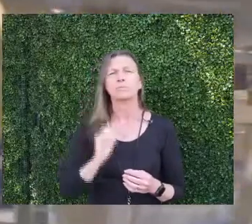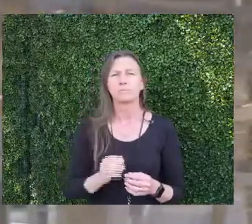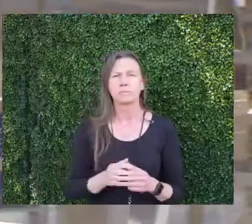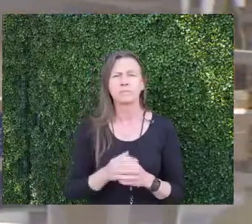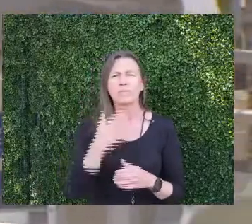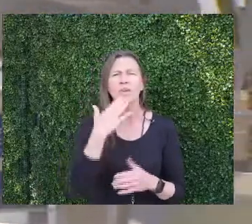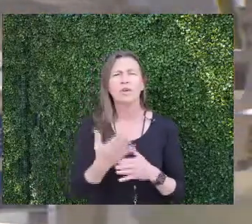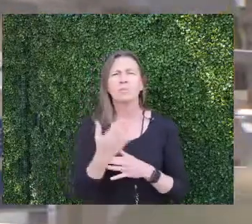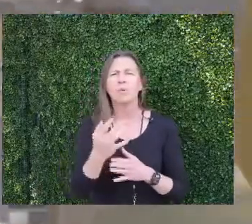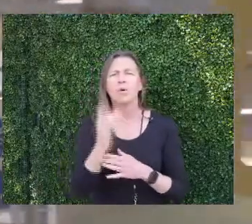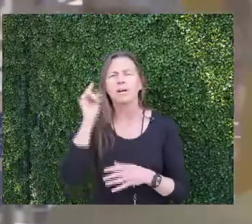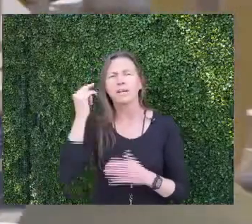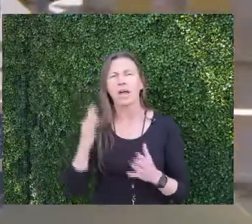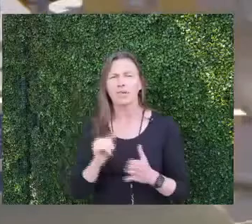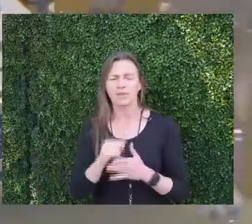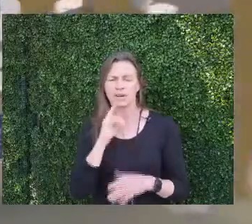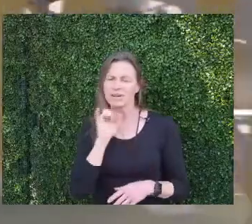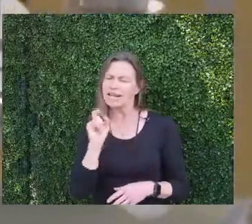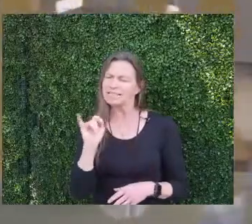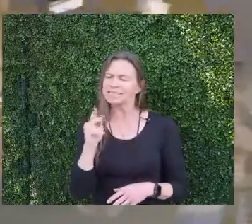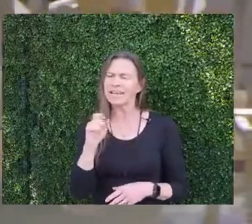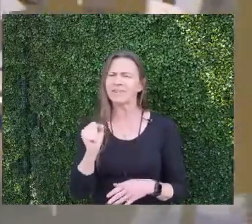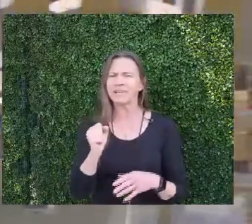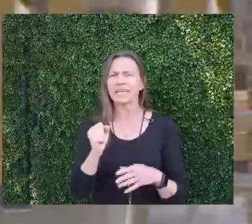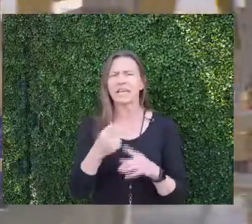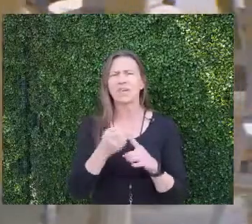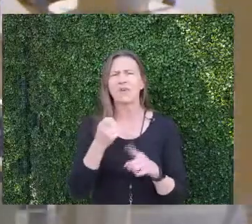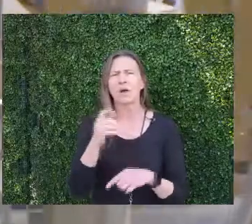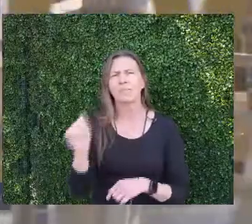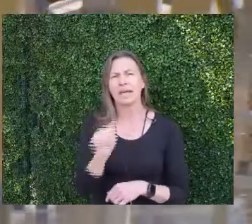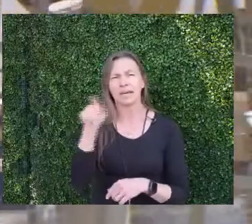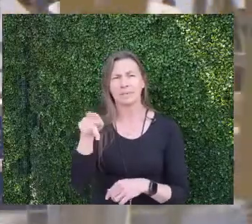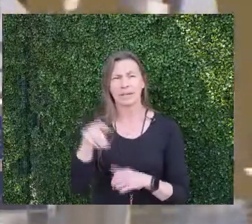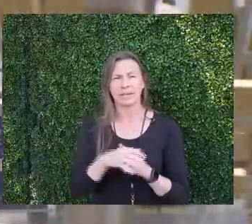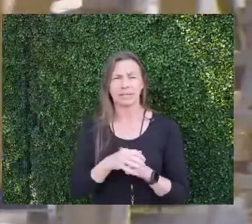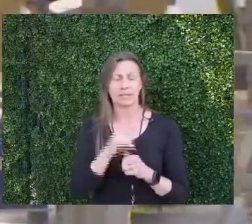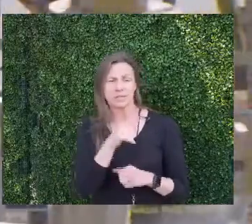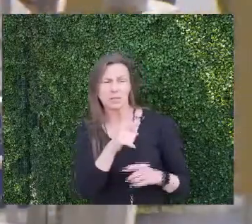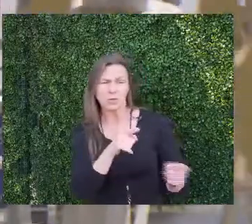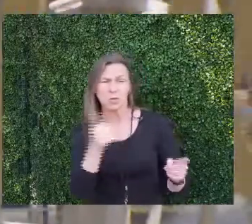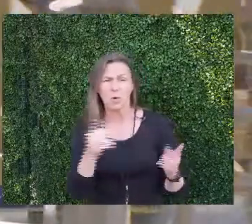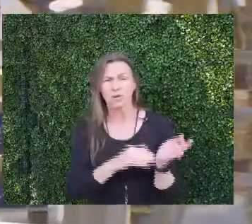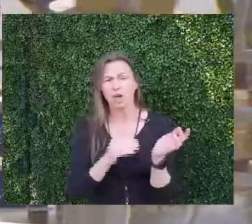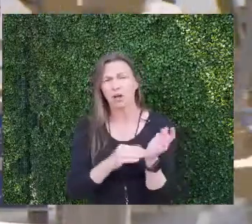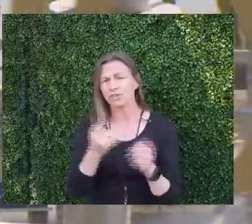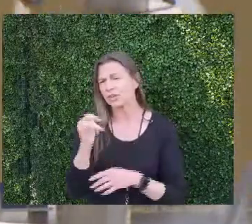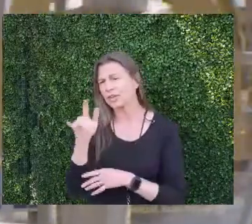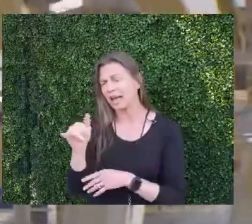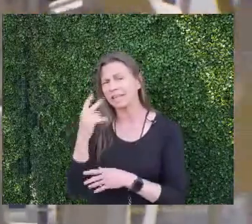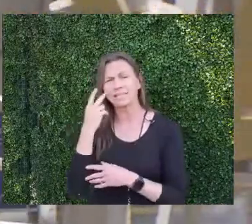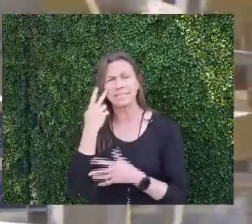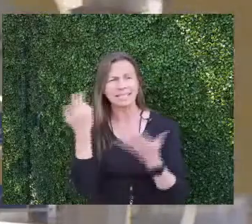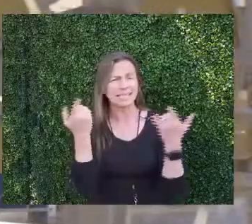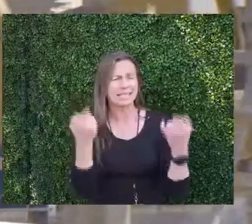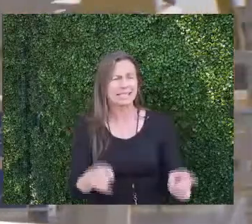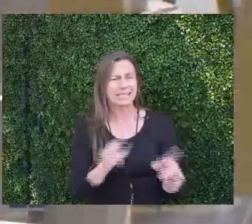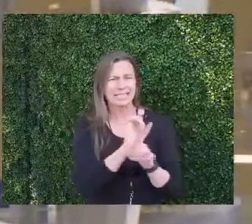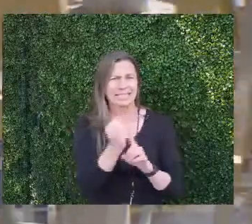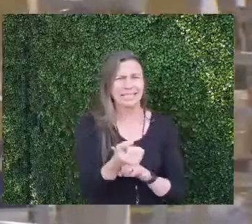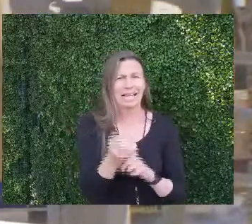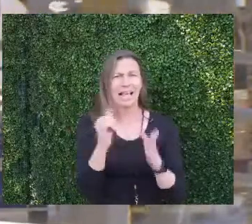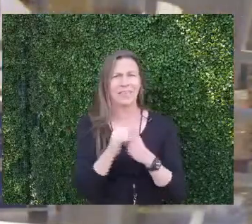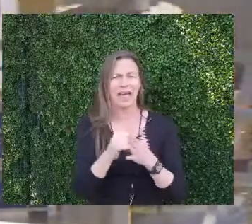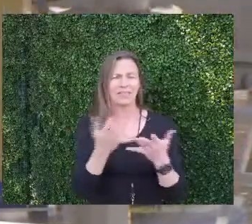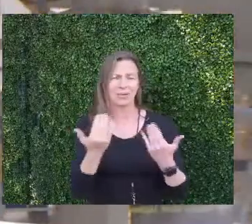Morning, Governor. Stephanie Dazzio from the Associated Press. Do you or Dr. Galley see any scenario where restrictions might need to be